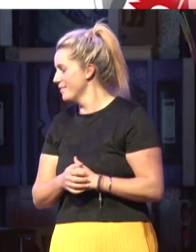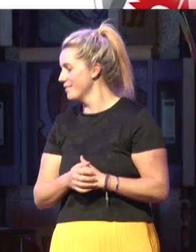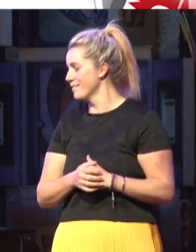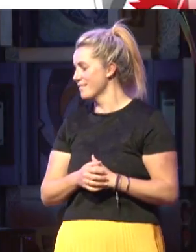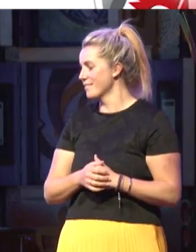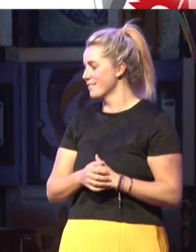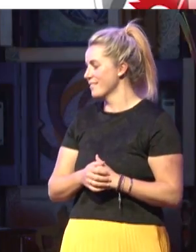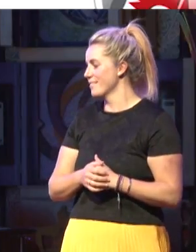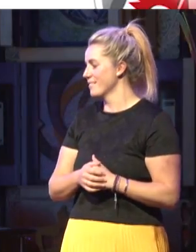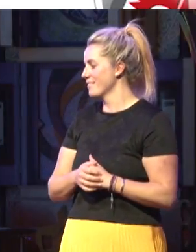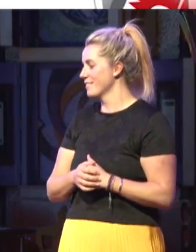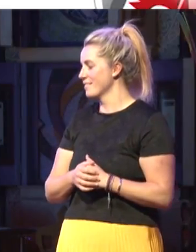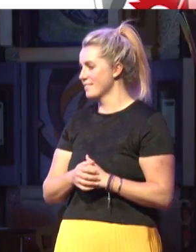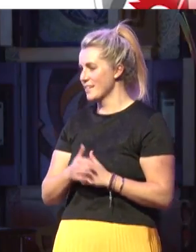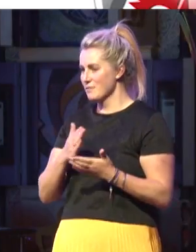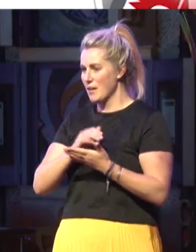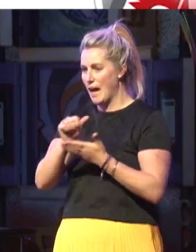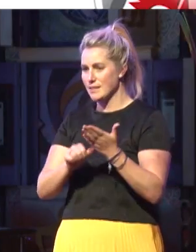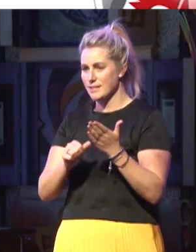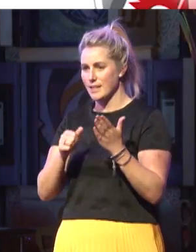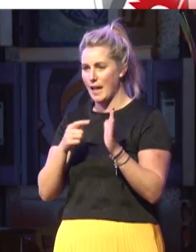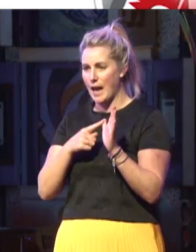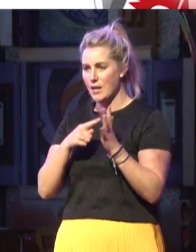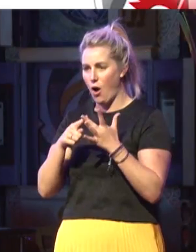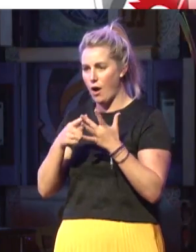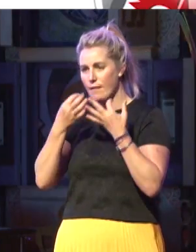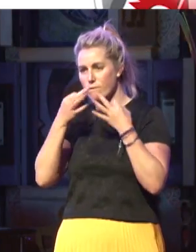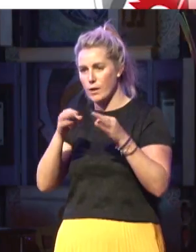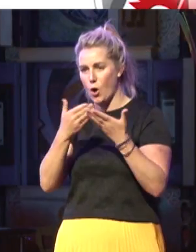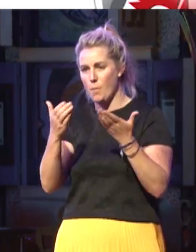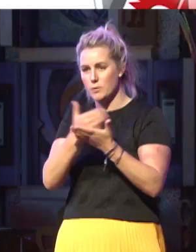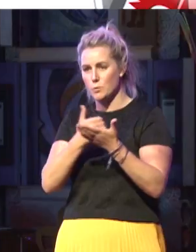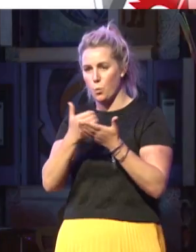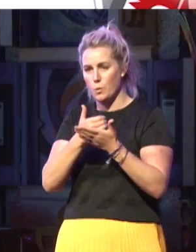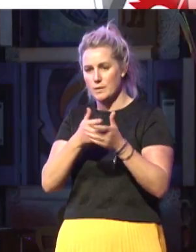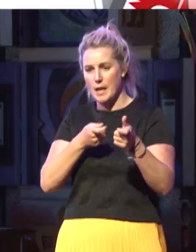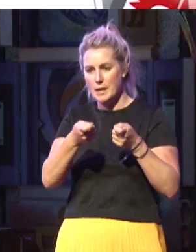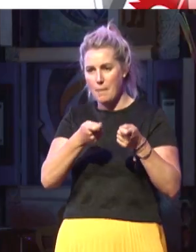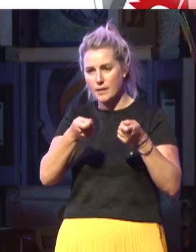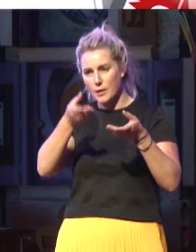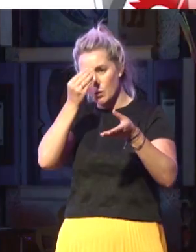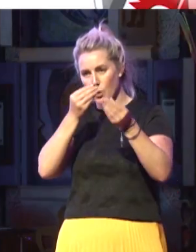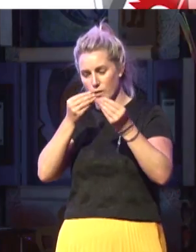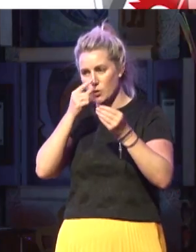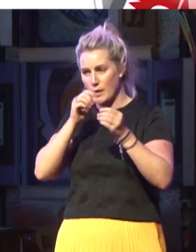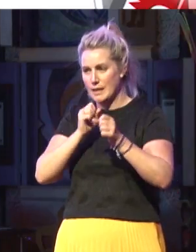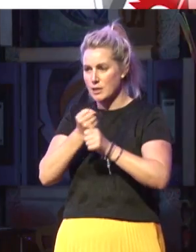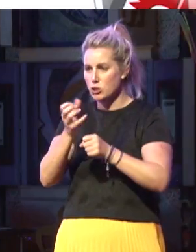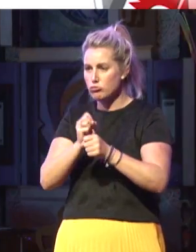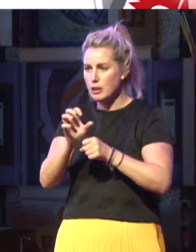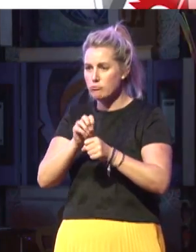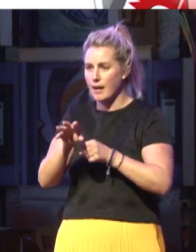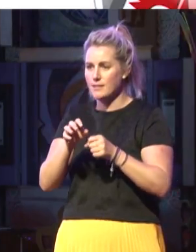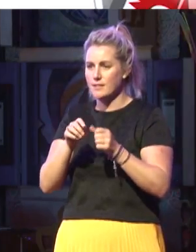that's for the Deep Dreamer Artistic AI project, and it's a free open source command line program that can be used to generate